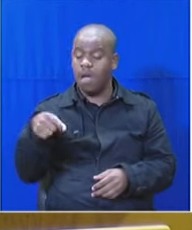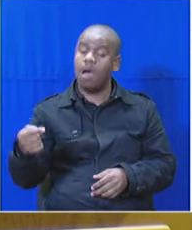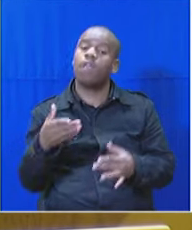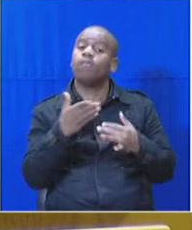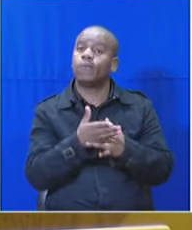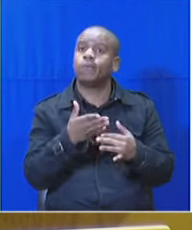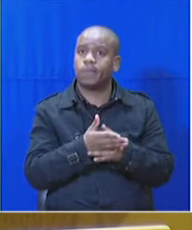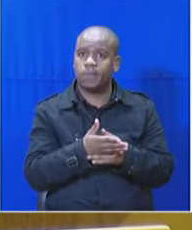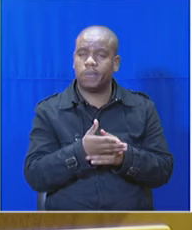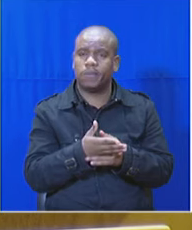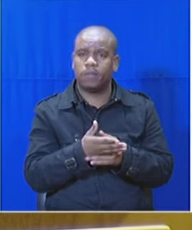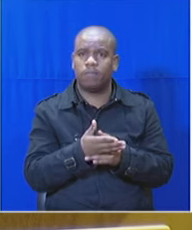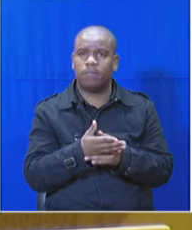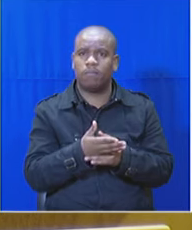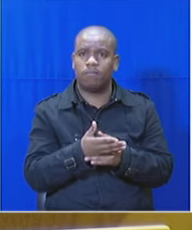of